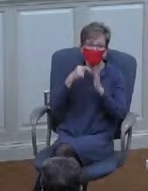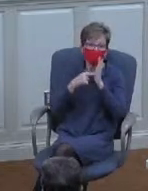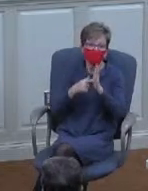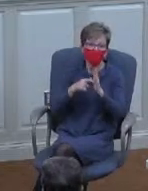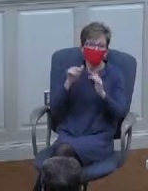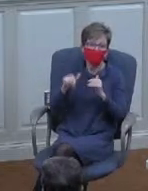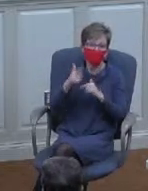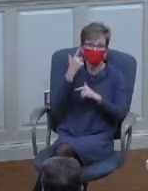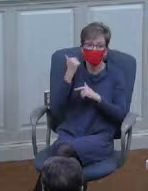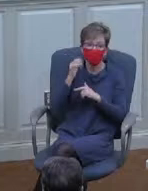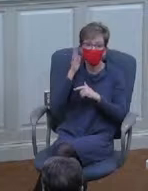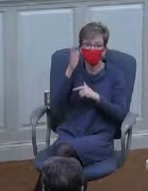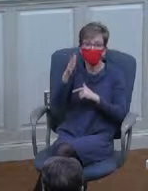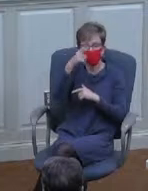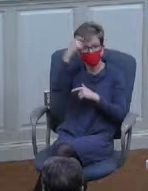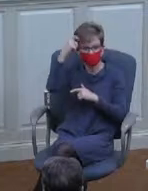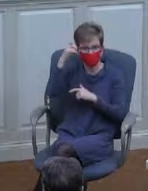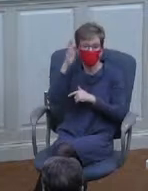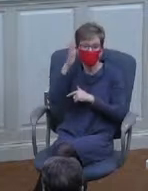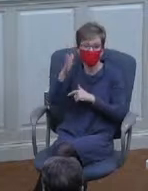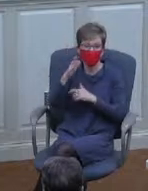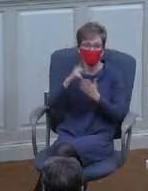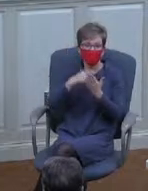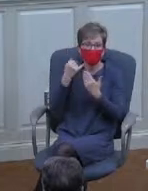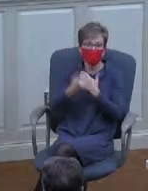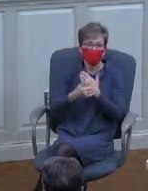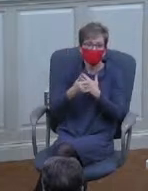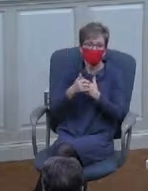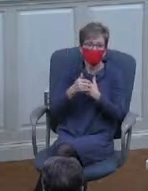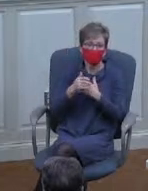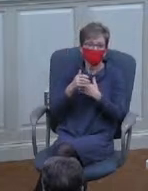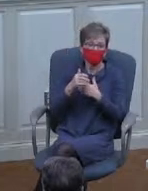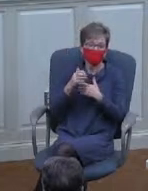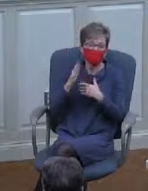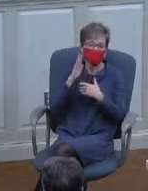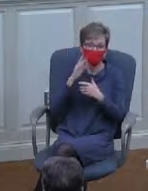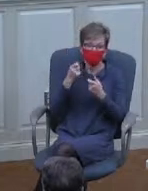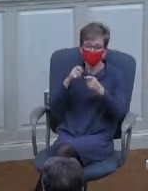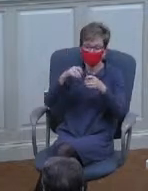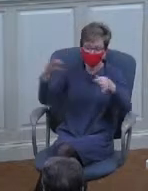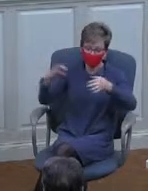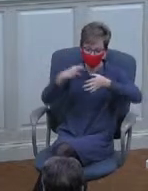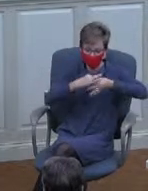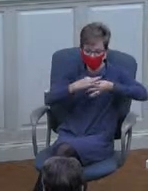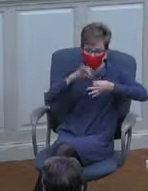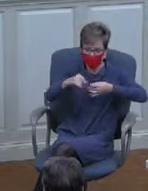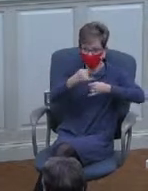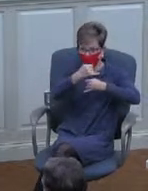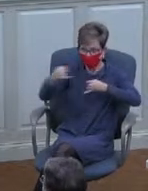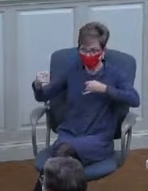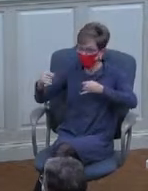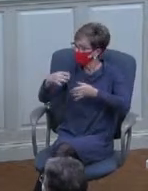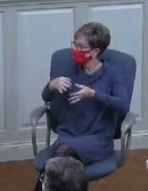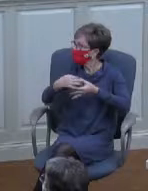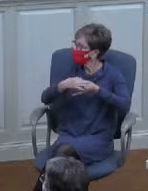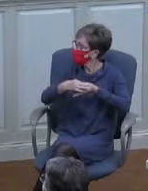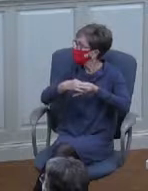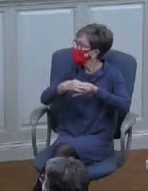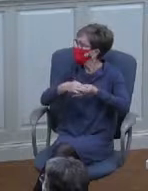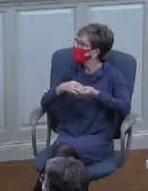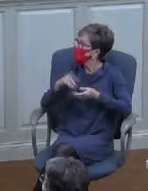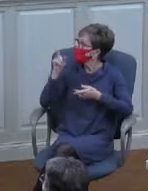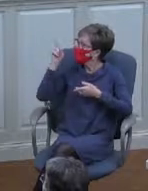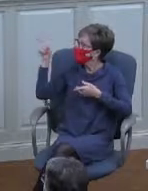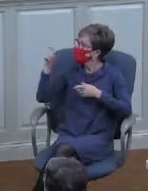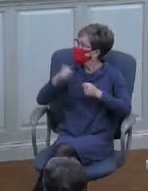the upcoming, some of the projects upcoming will tie into this too. So give you a little history there. Perryville Road Phase